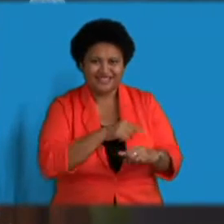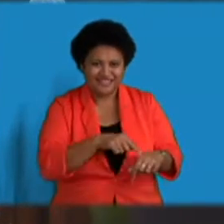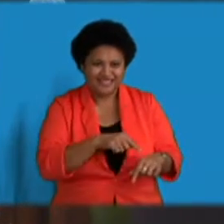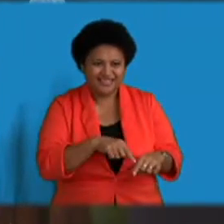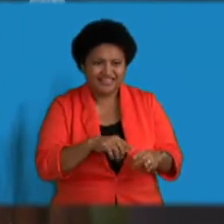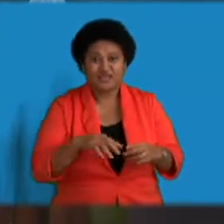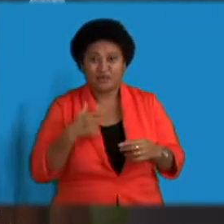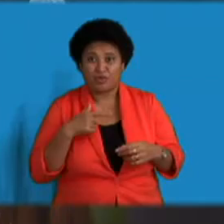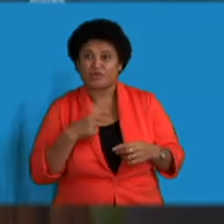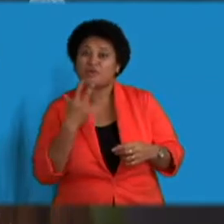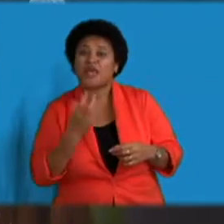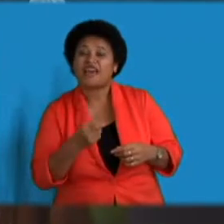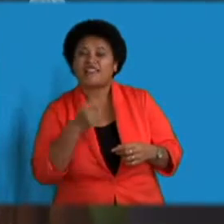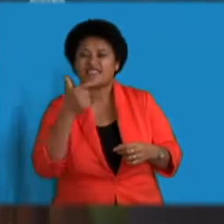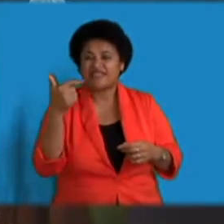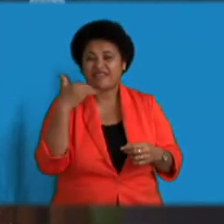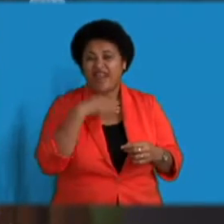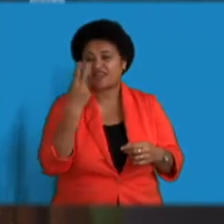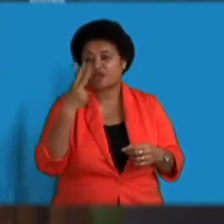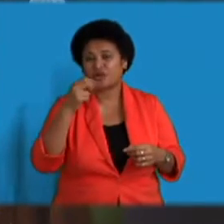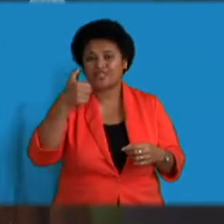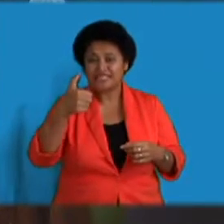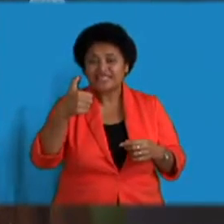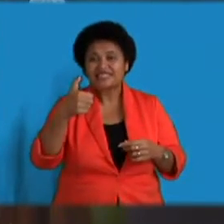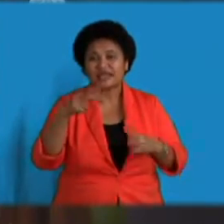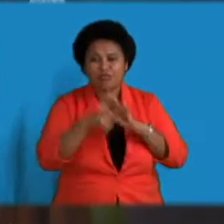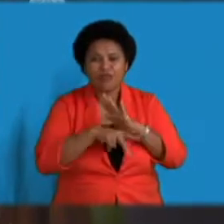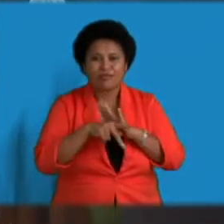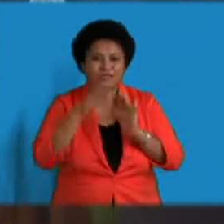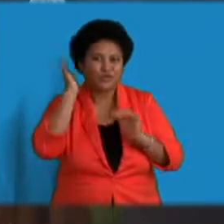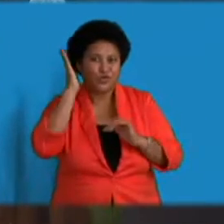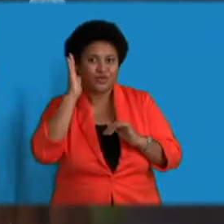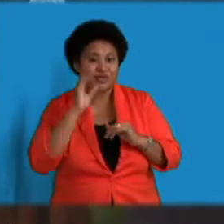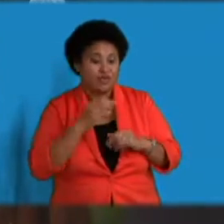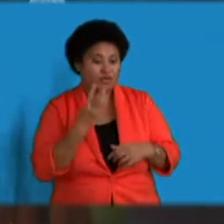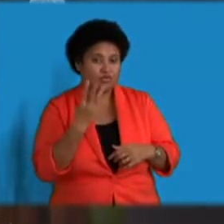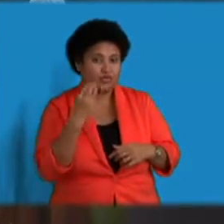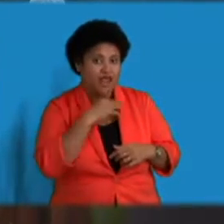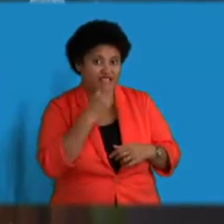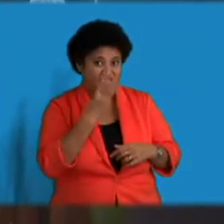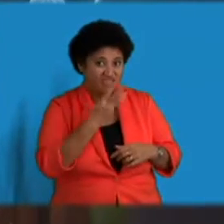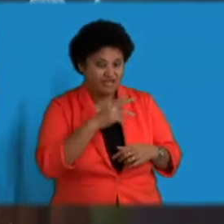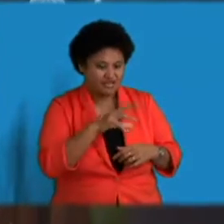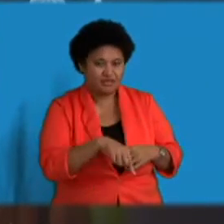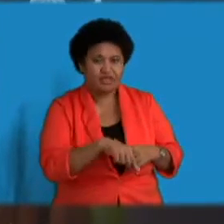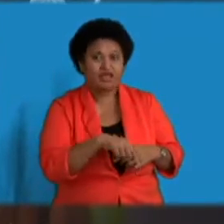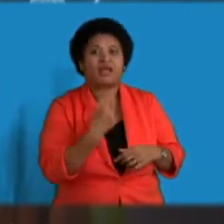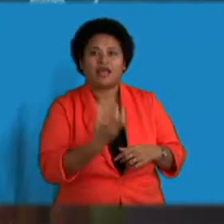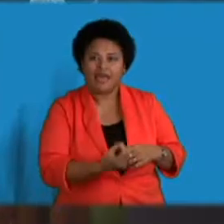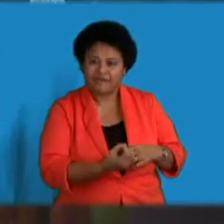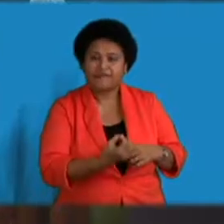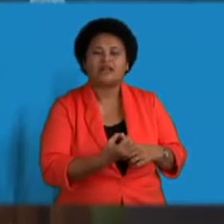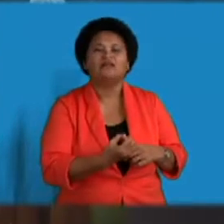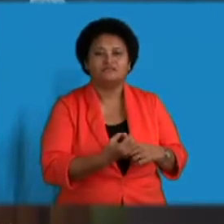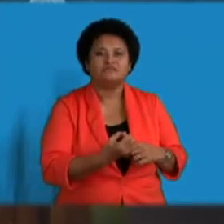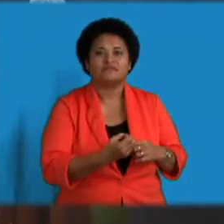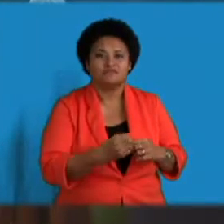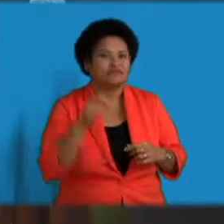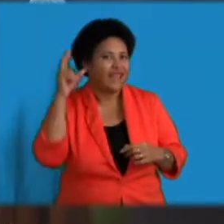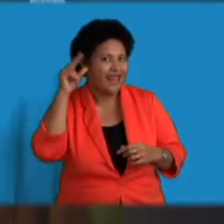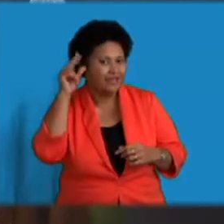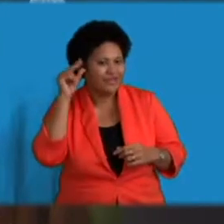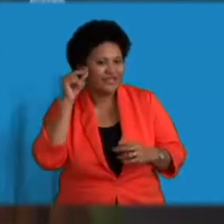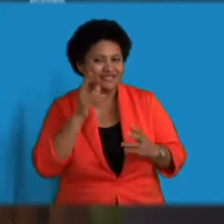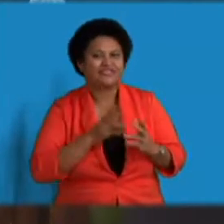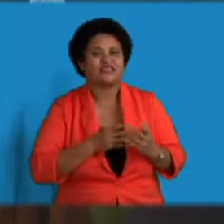about 726 primary schools. So we still have a few schools which